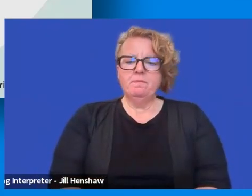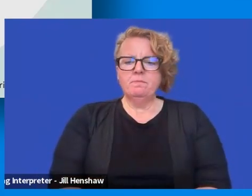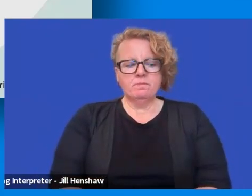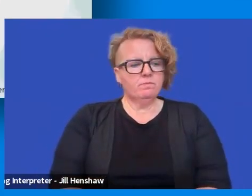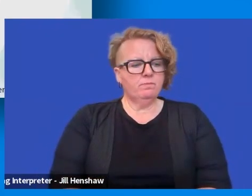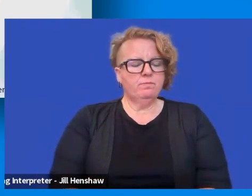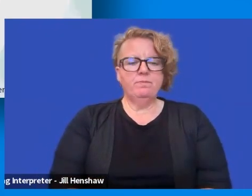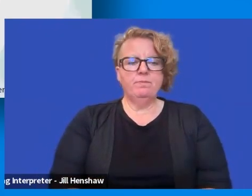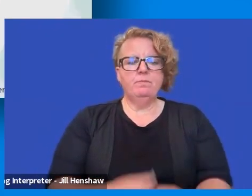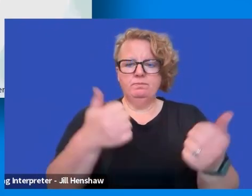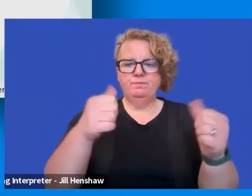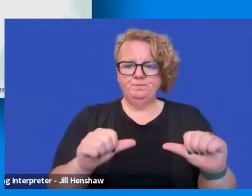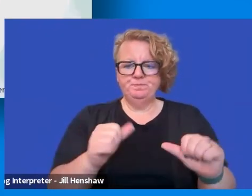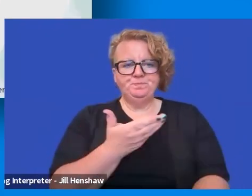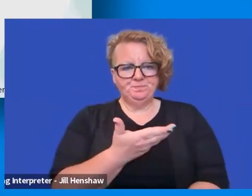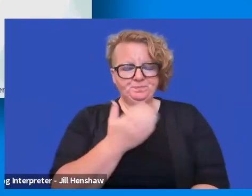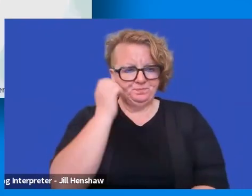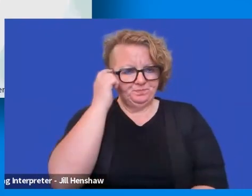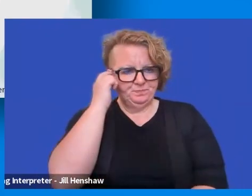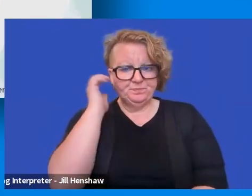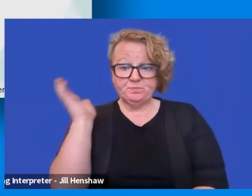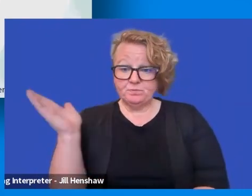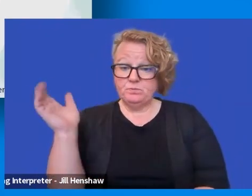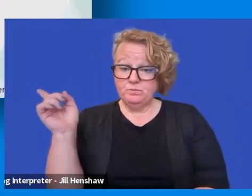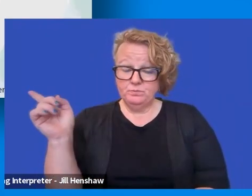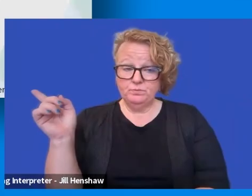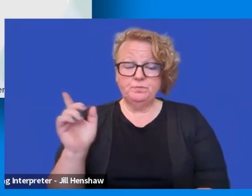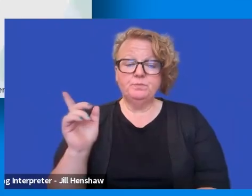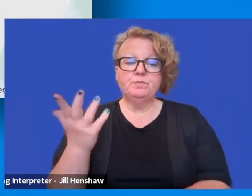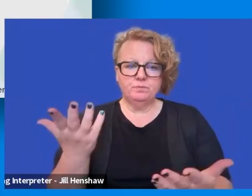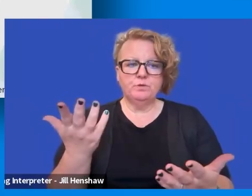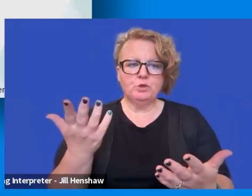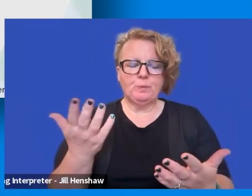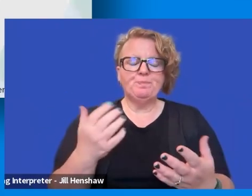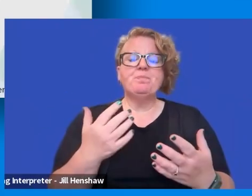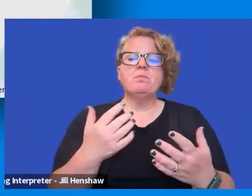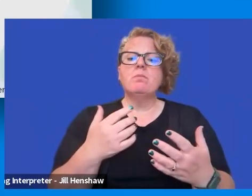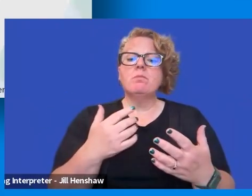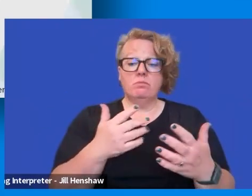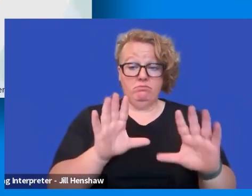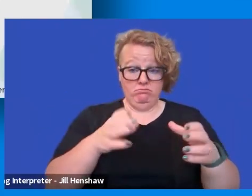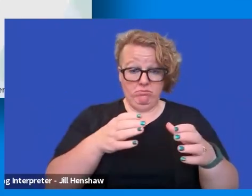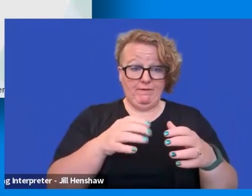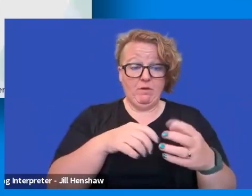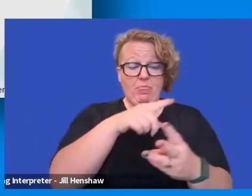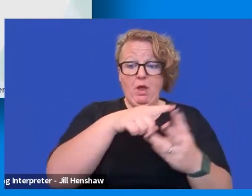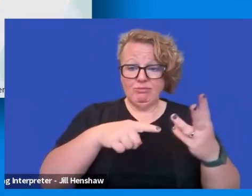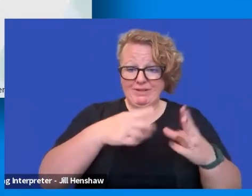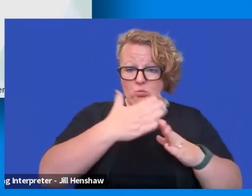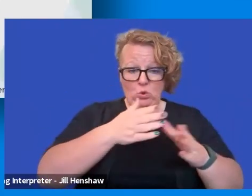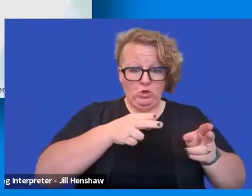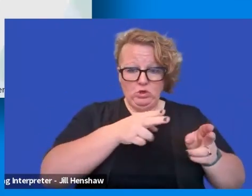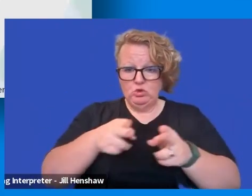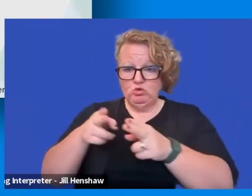If we move on to the next slide, Stefanie. So the EDI caucus was organised into 3 work streams, and this afternoon we'll be talking about the